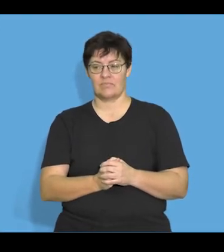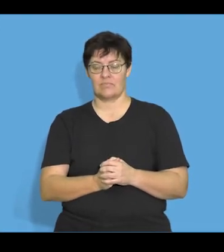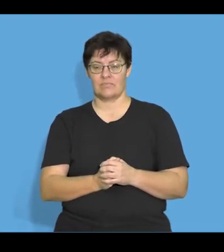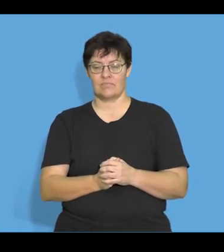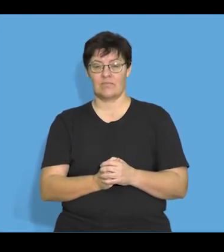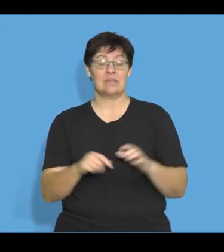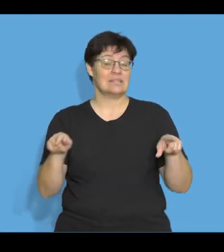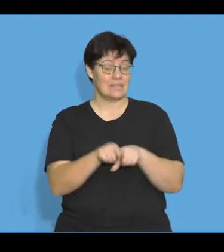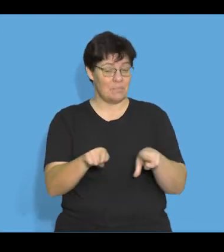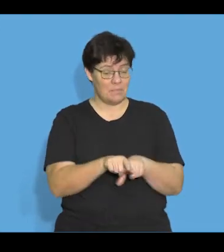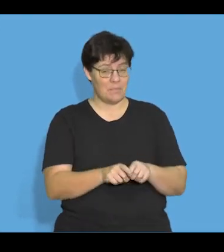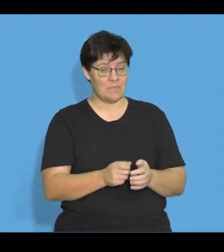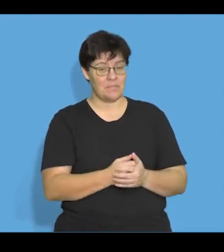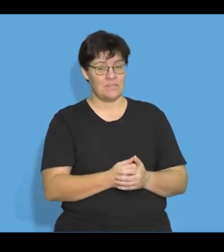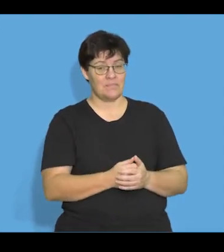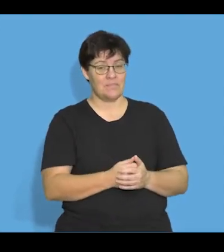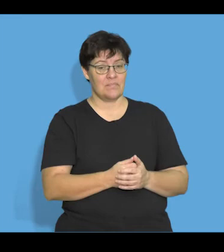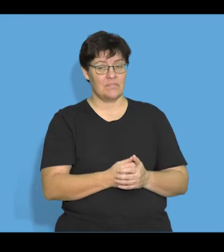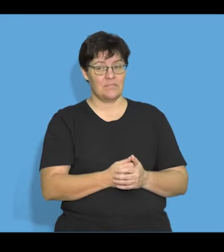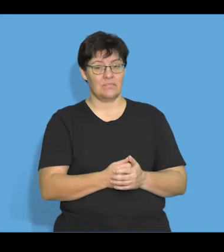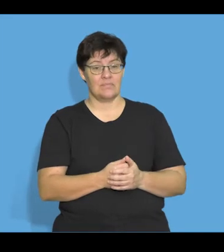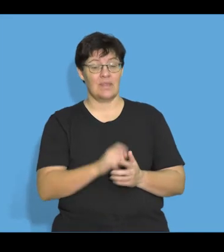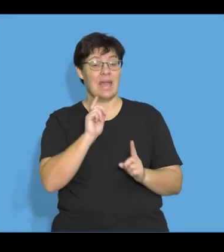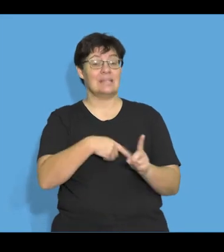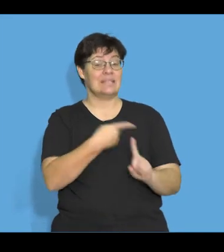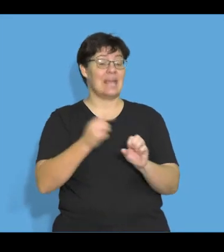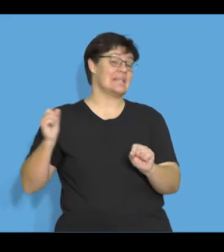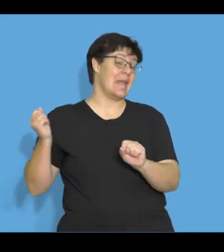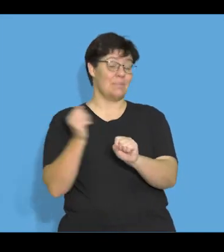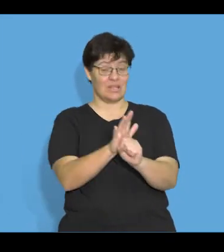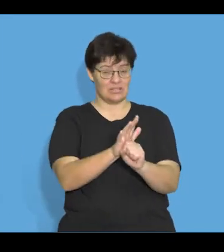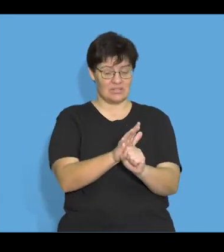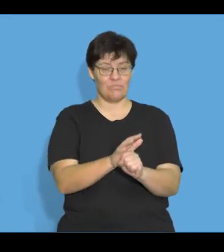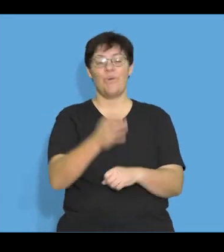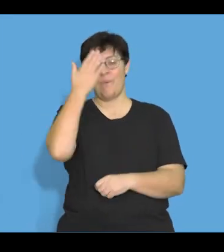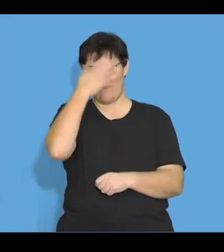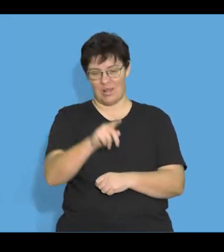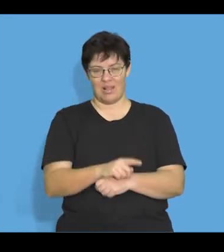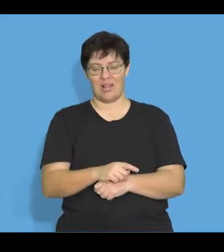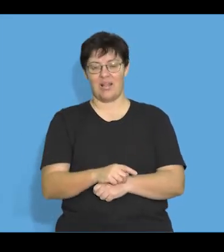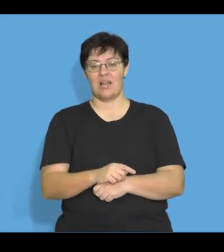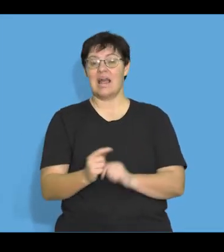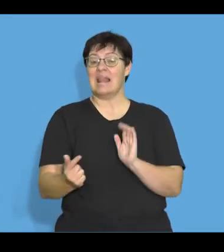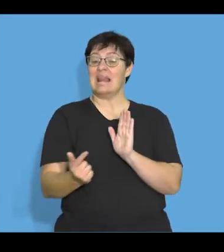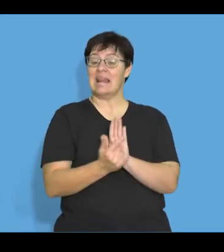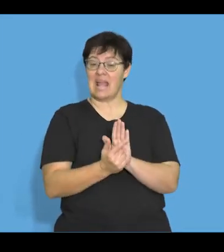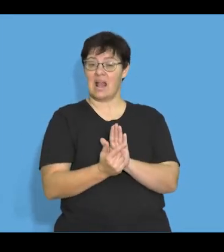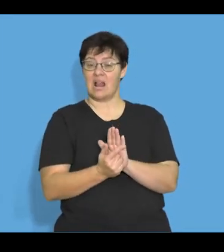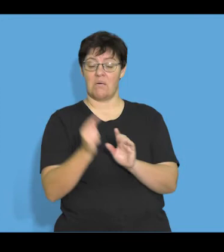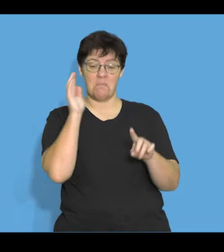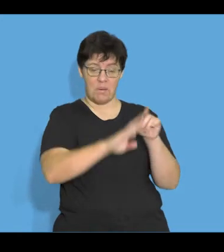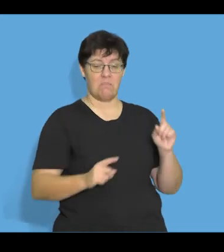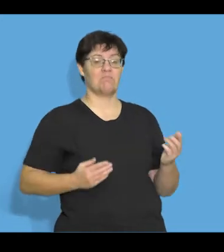Also, because it has tax implications, we know that legal action can be taken